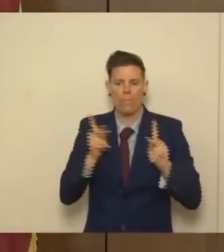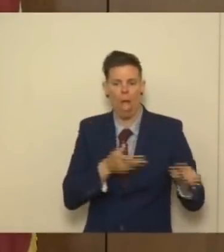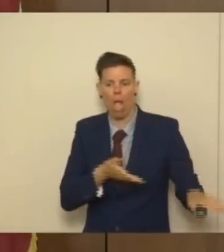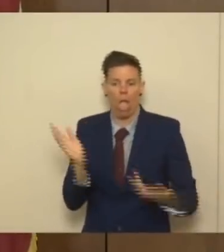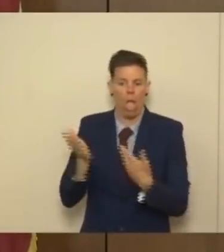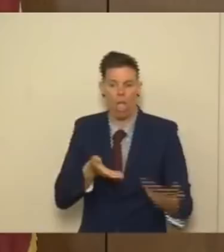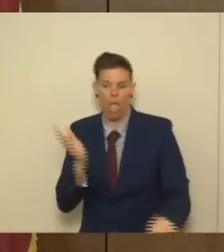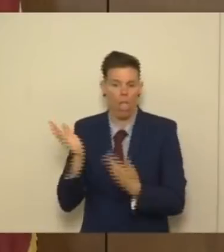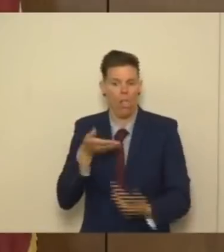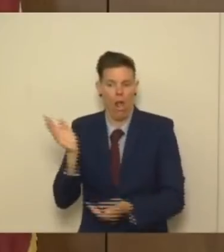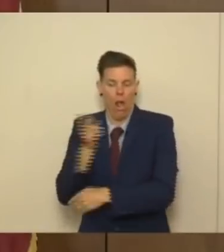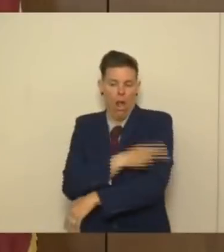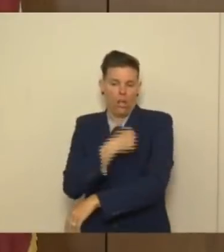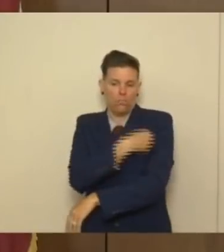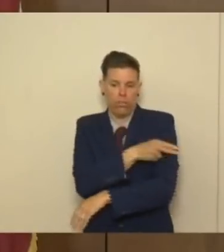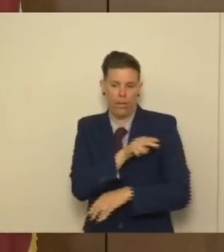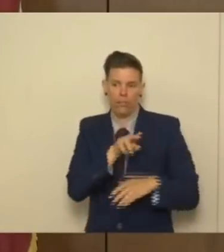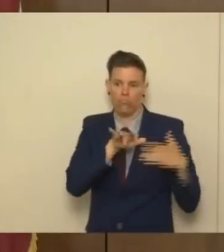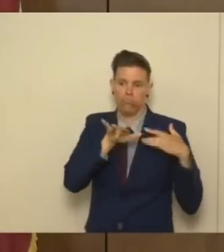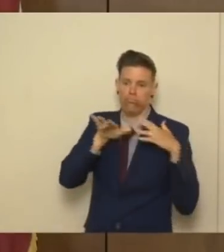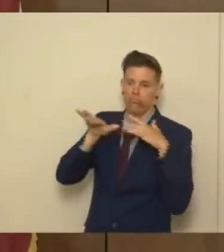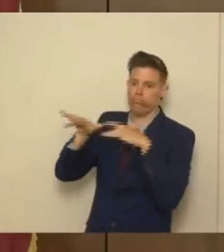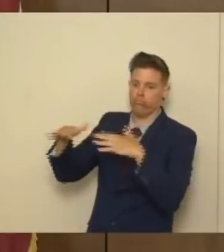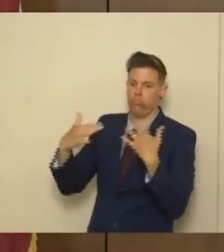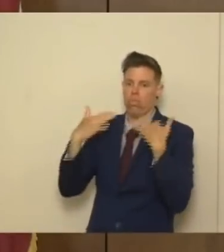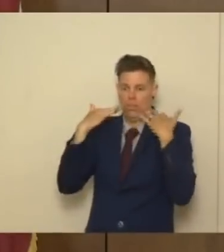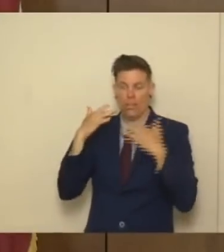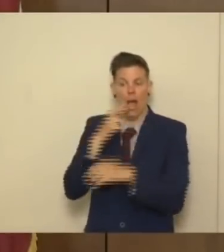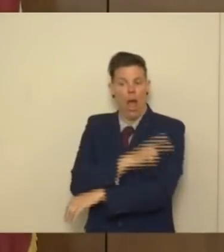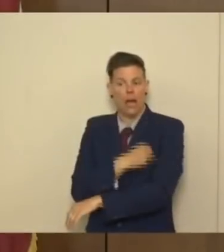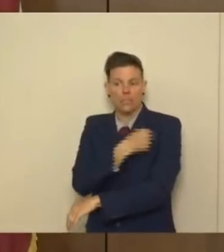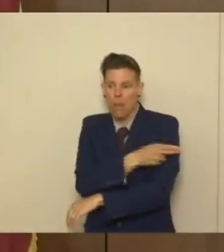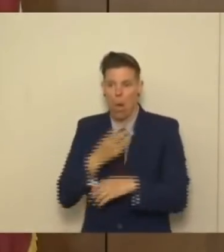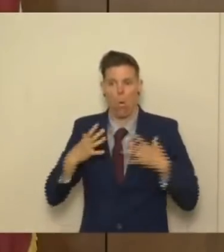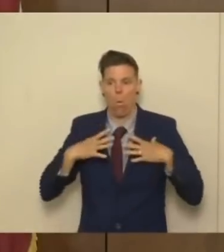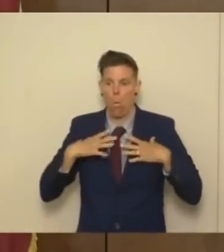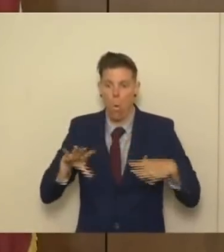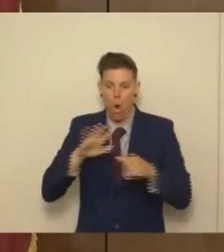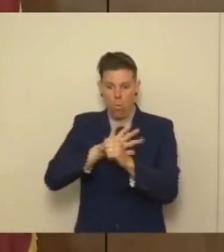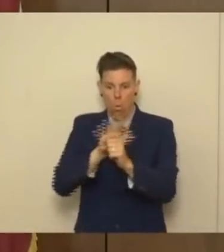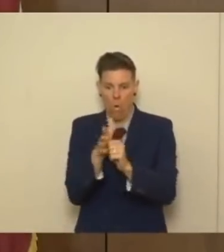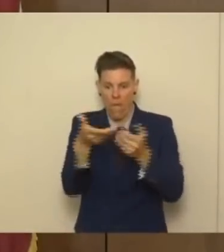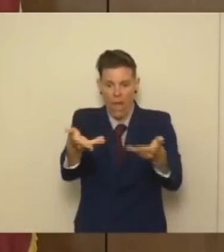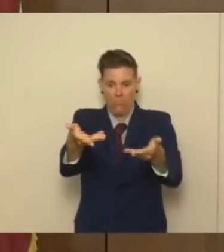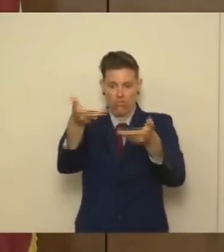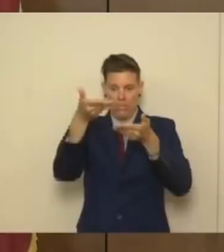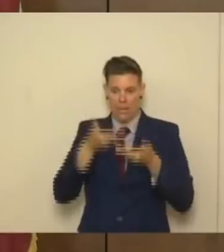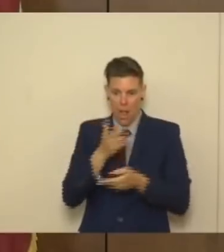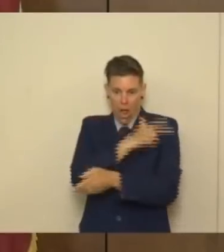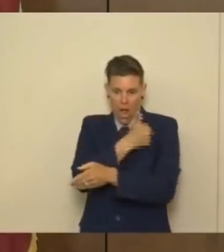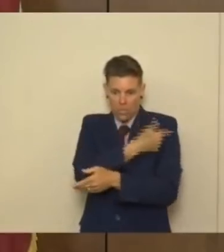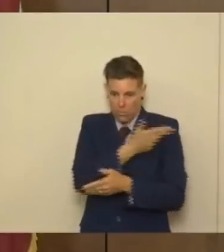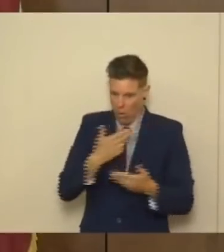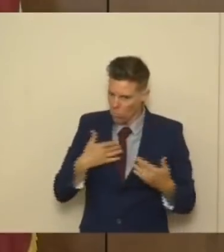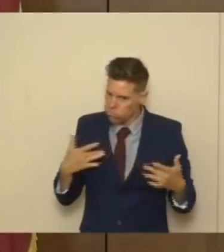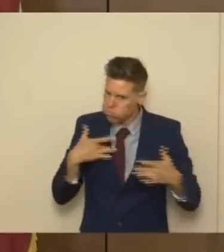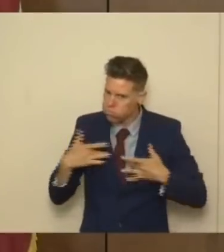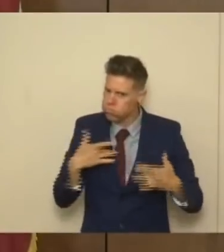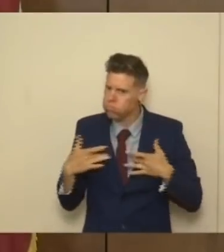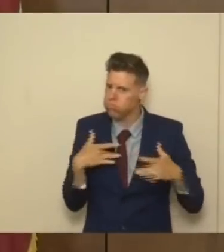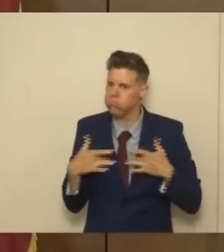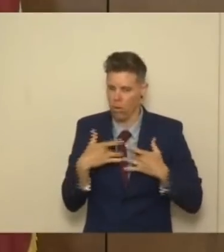want you coming with COVID because they're worried about you. And it impacts their own safety. It impacts their ability to meet all the other